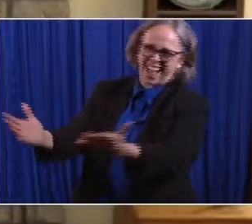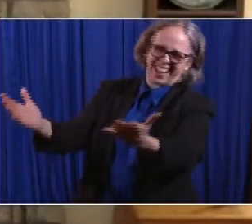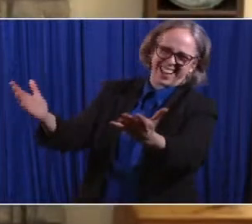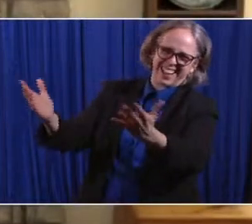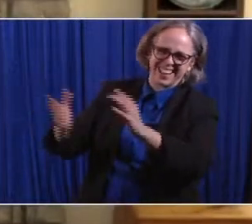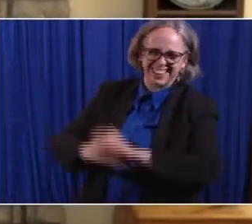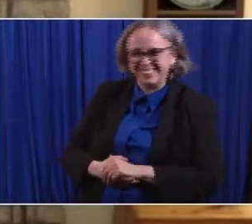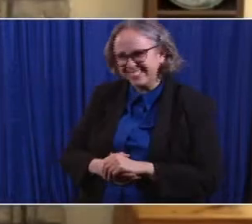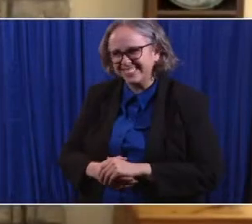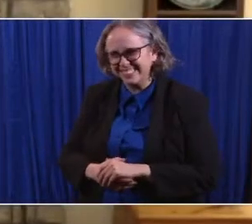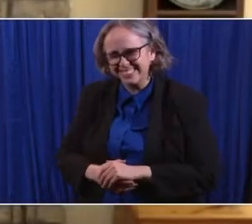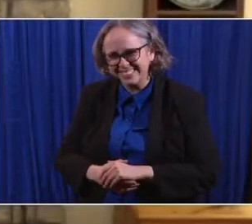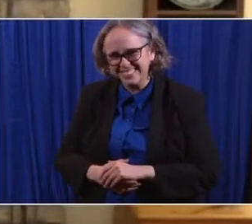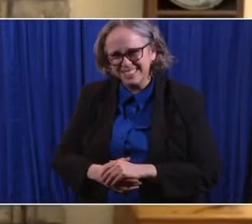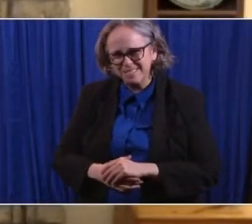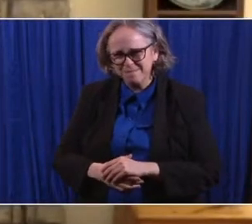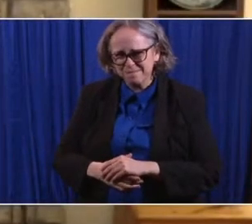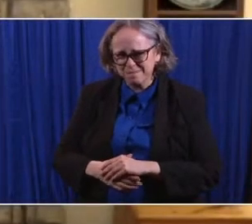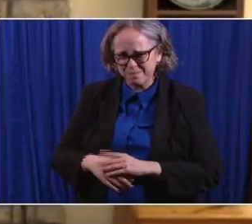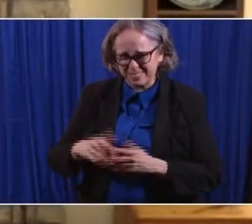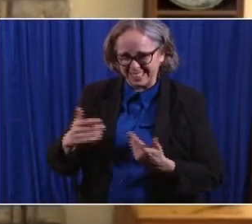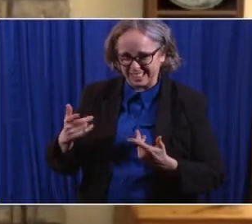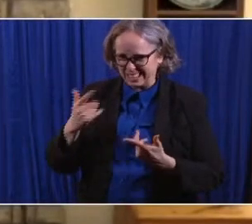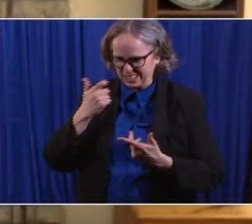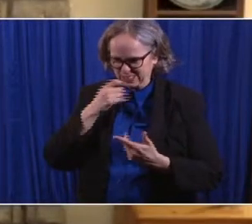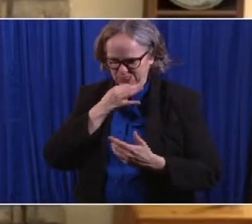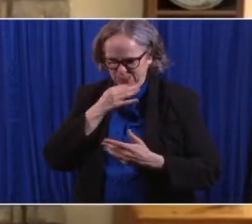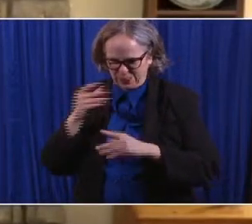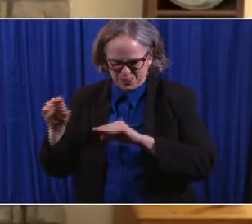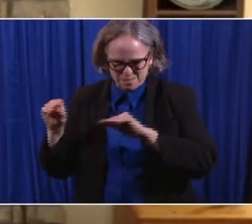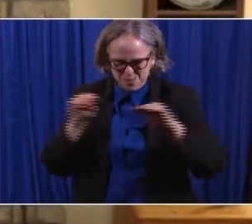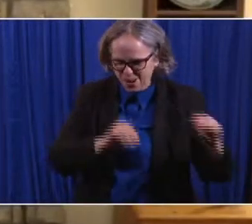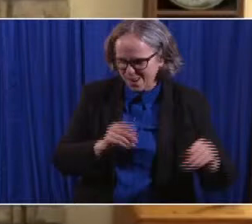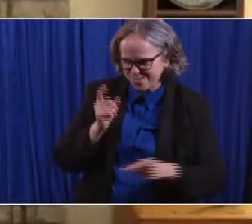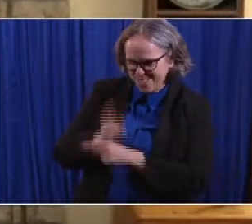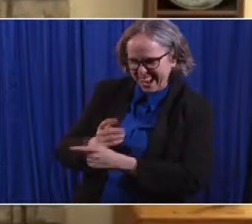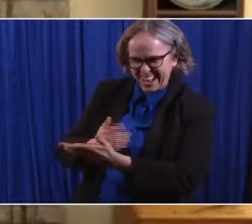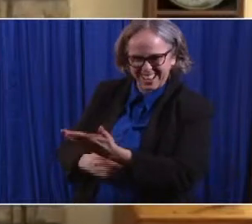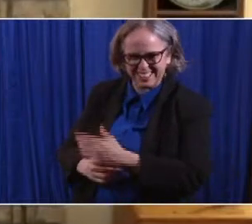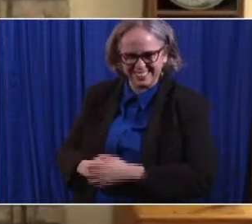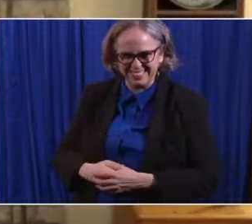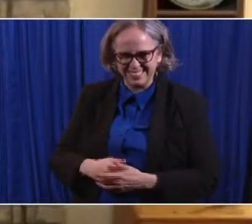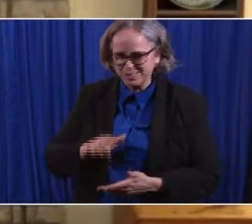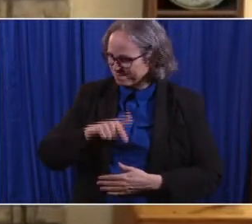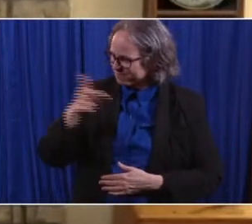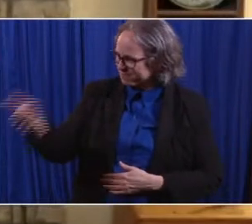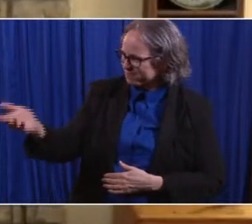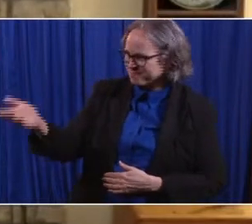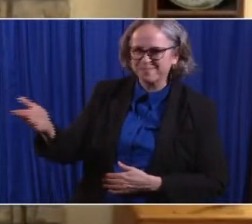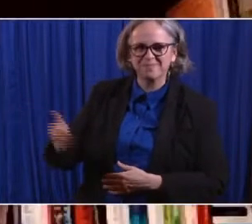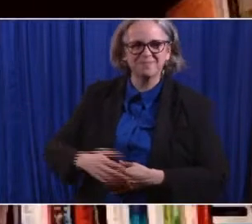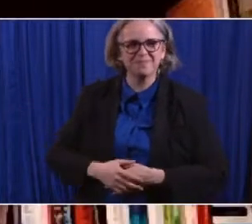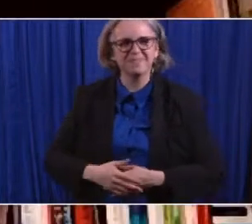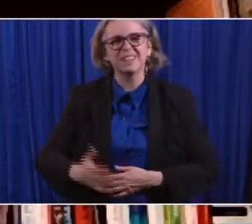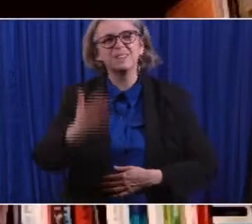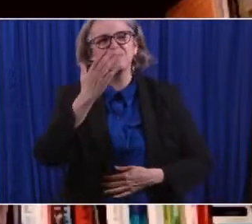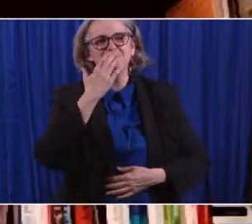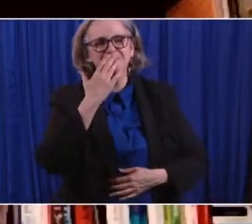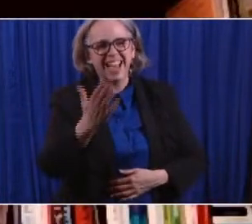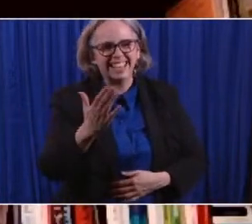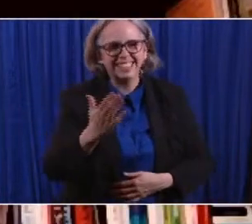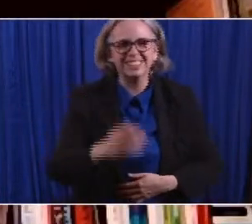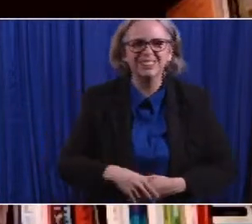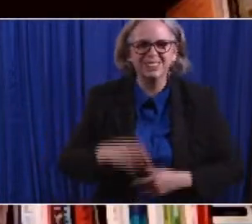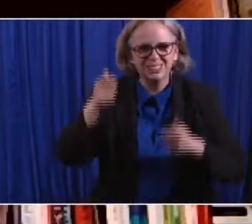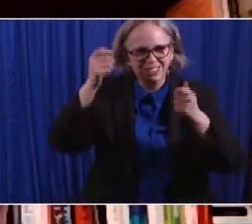and your relocation. So we'll turn it over to you. Thank you. Thank you, Governor. I